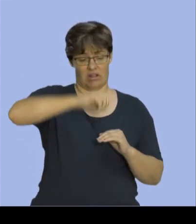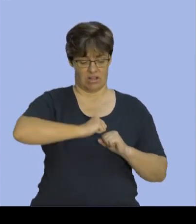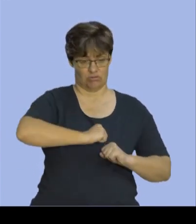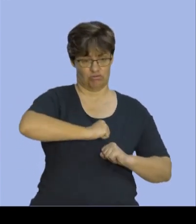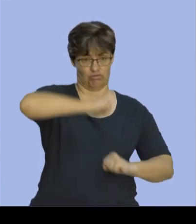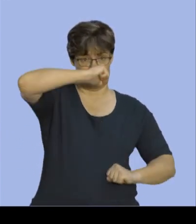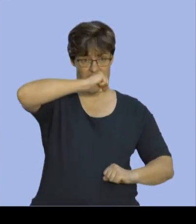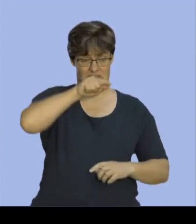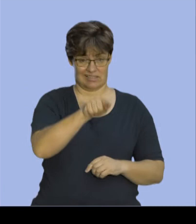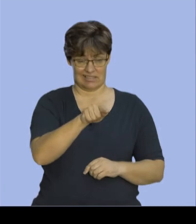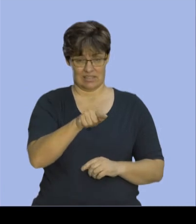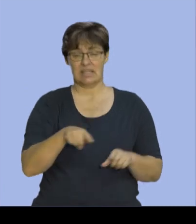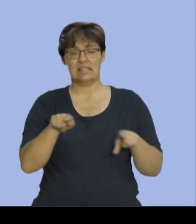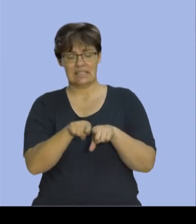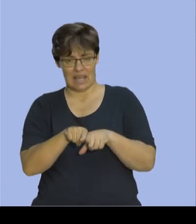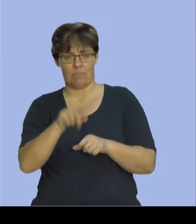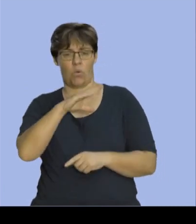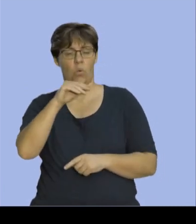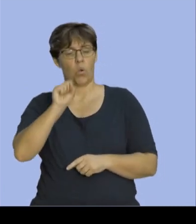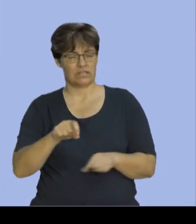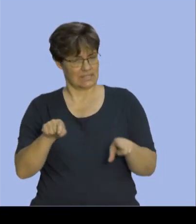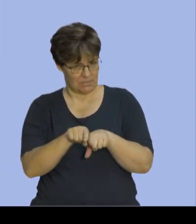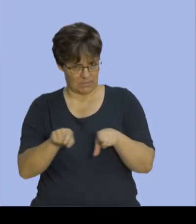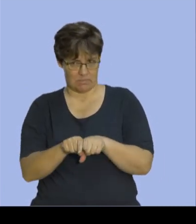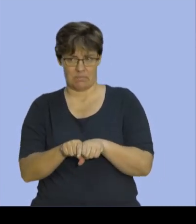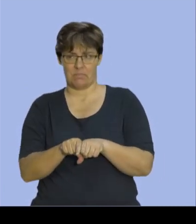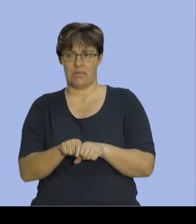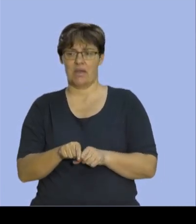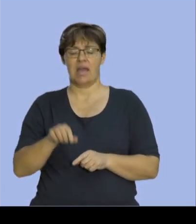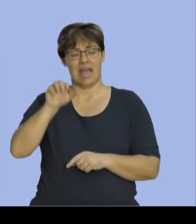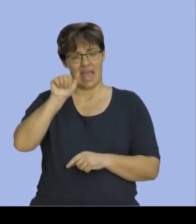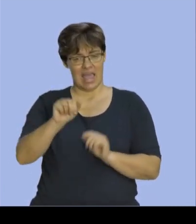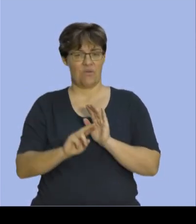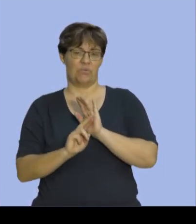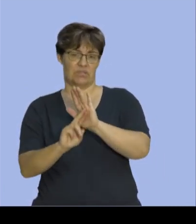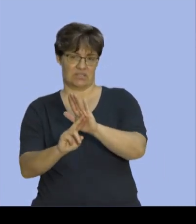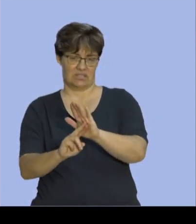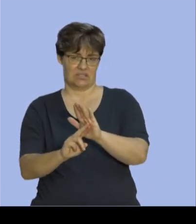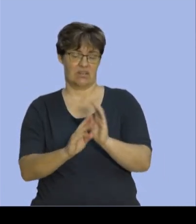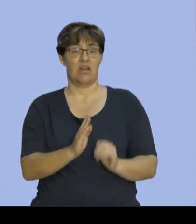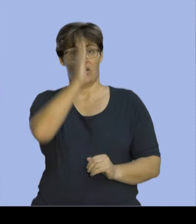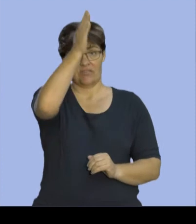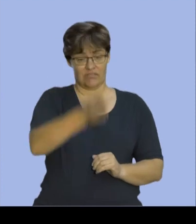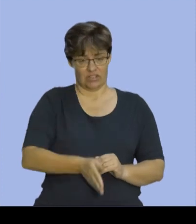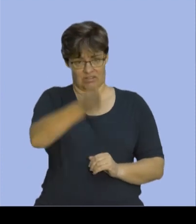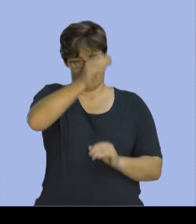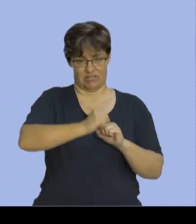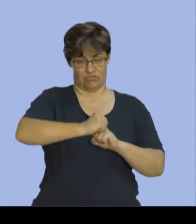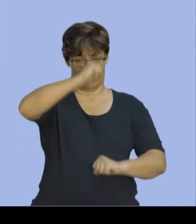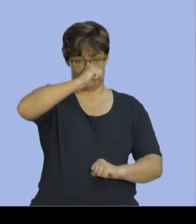right? Similarly with the cos graph, to go to there, the a represents the vertical